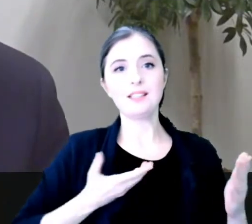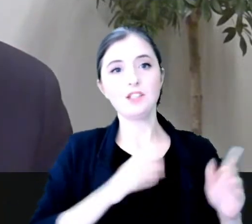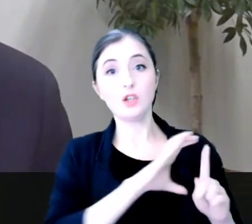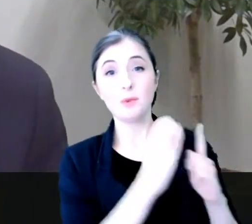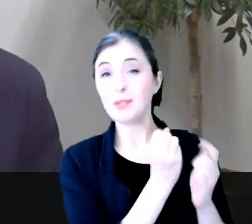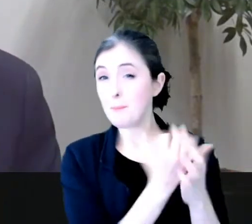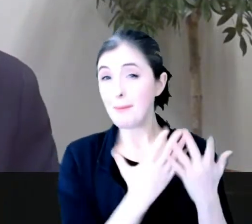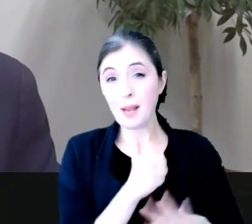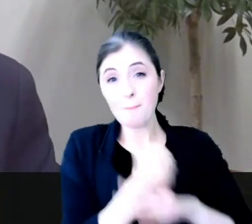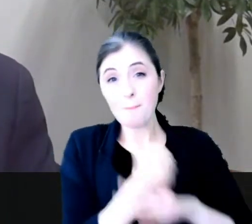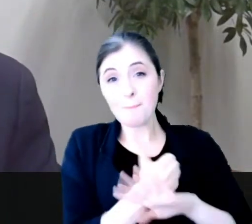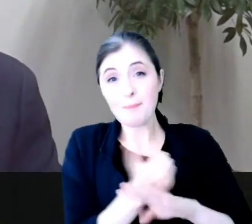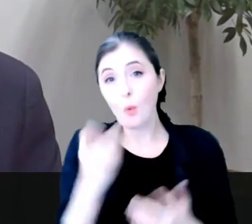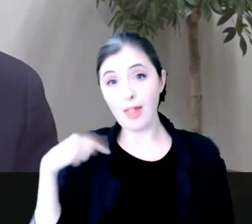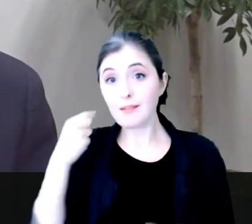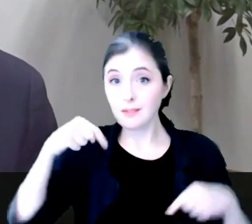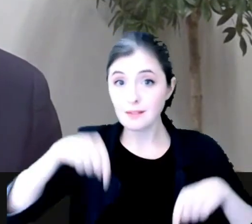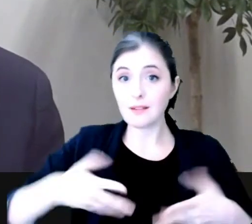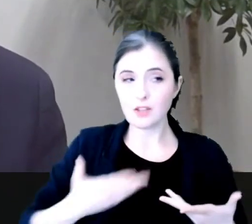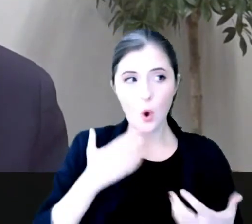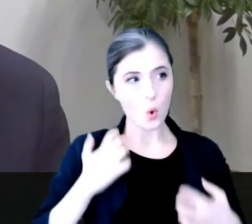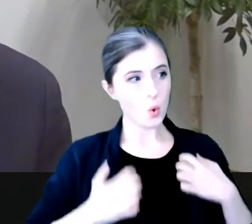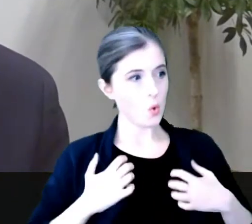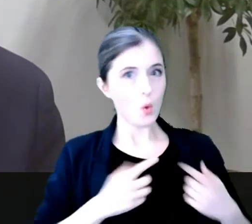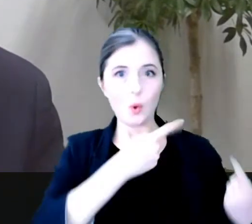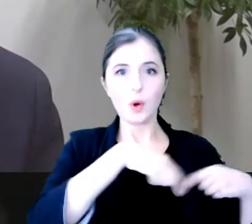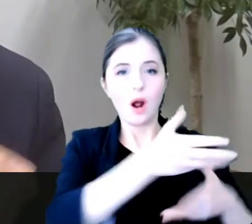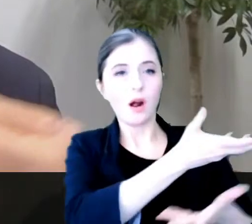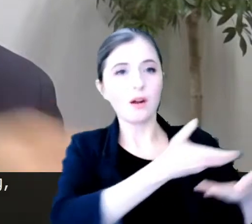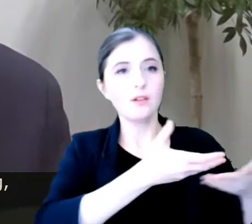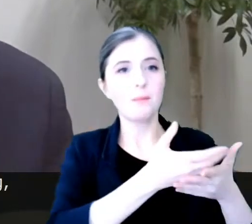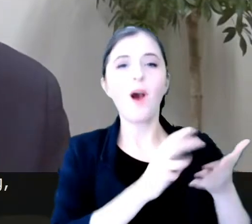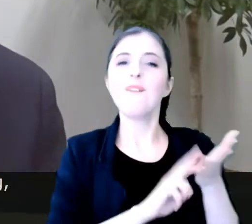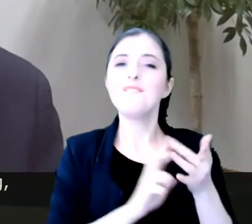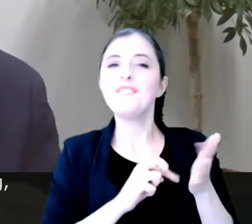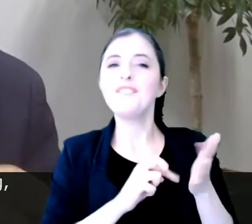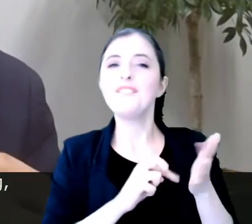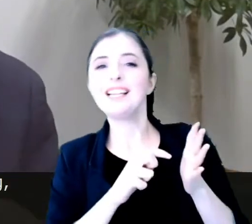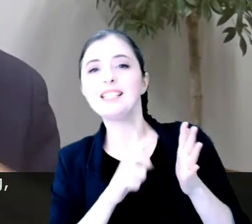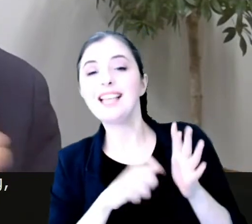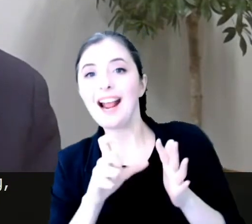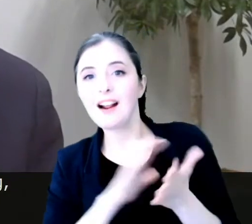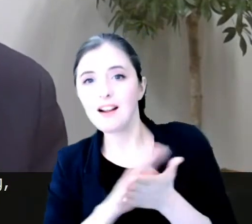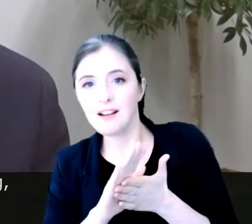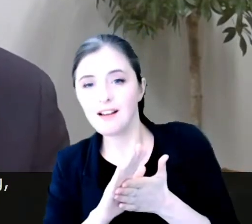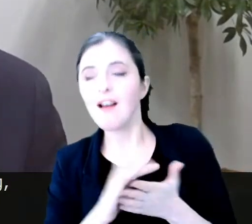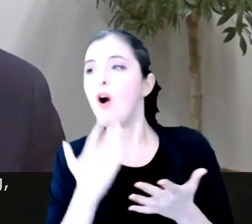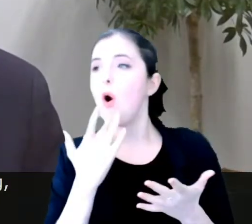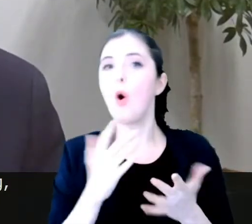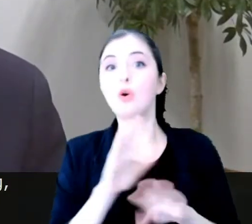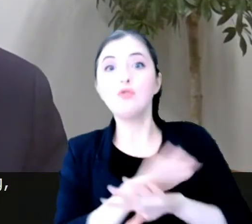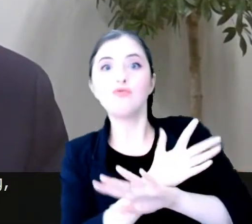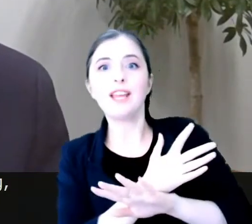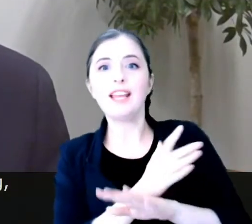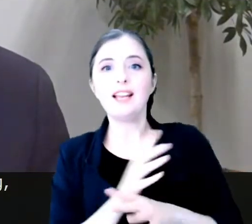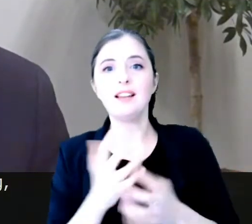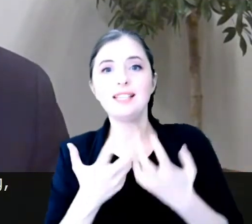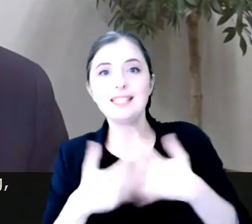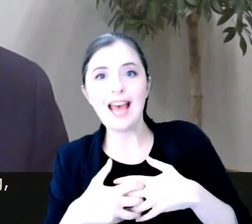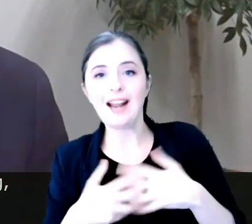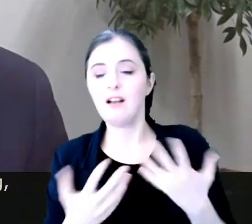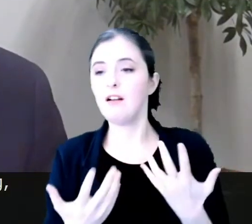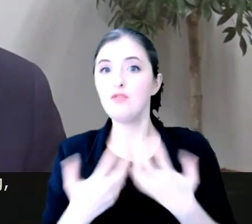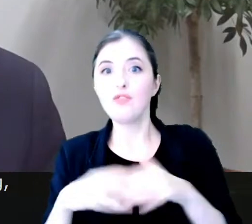the really exciting thing, Richard, is they're talking about fintech, green finance, because they can see opportunities for